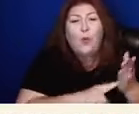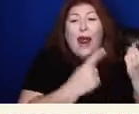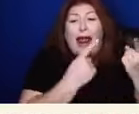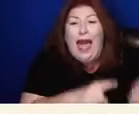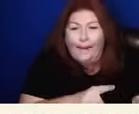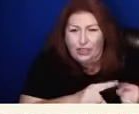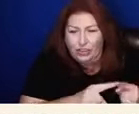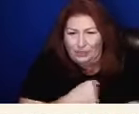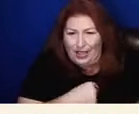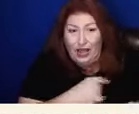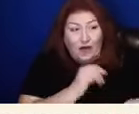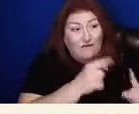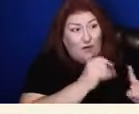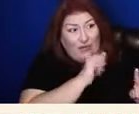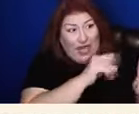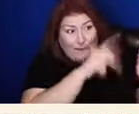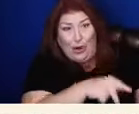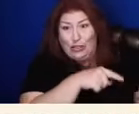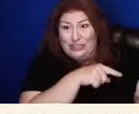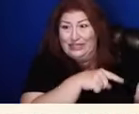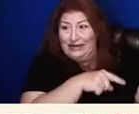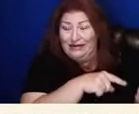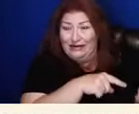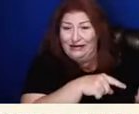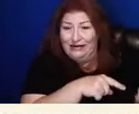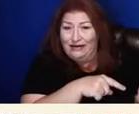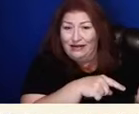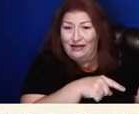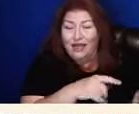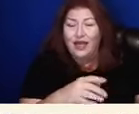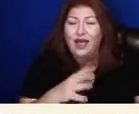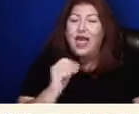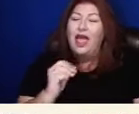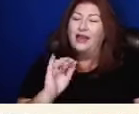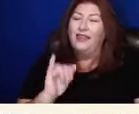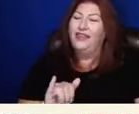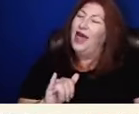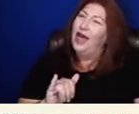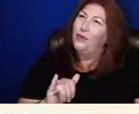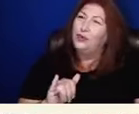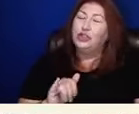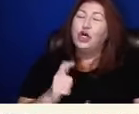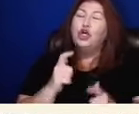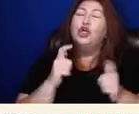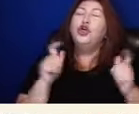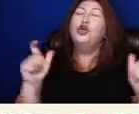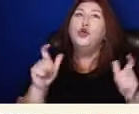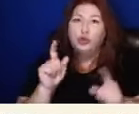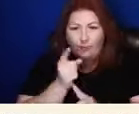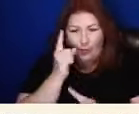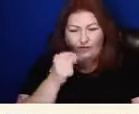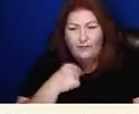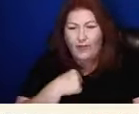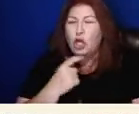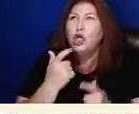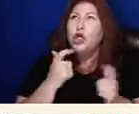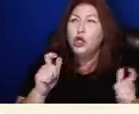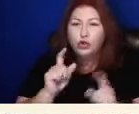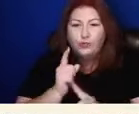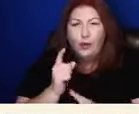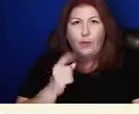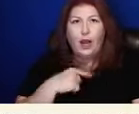the person that had happened with. And that was a huge moment for me, a huge moment of